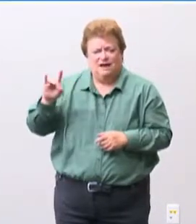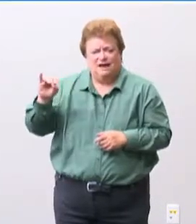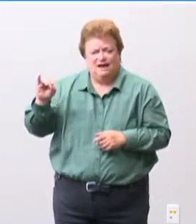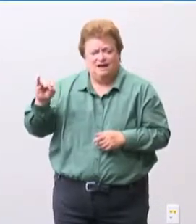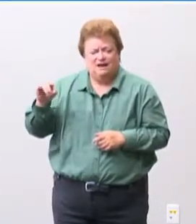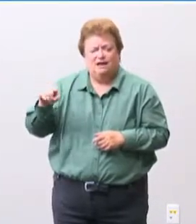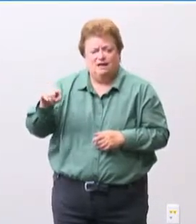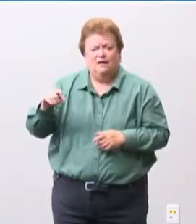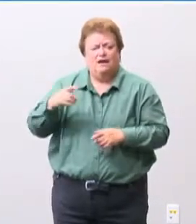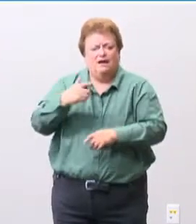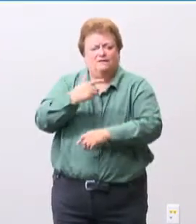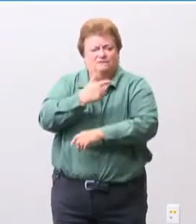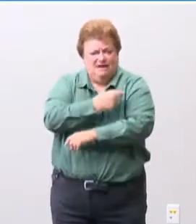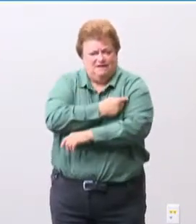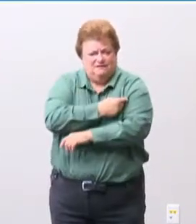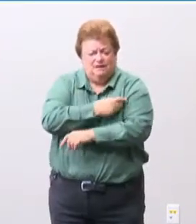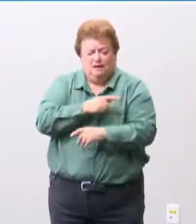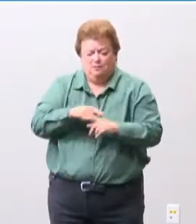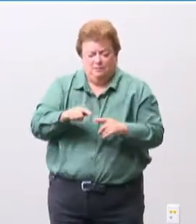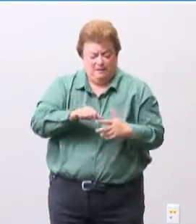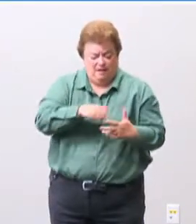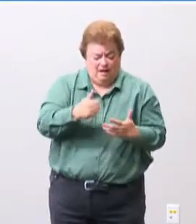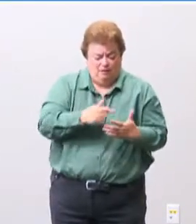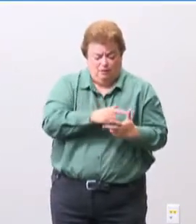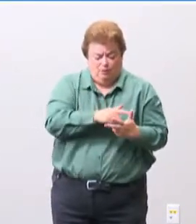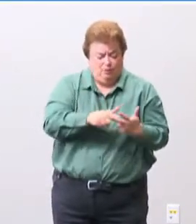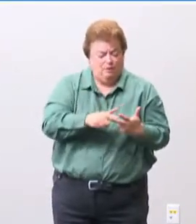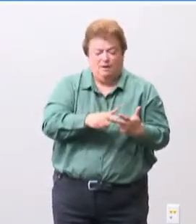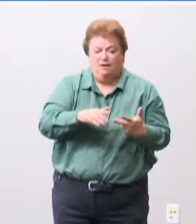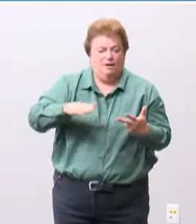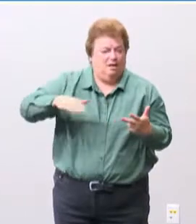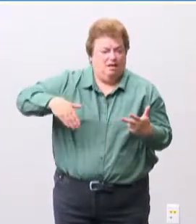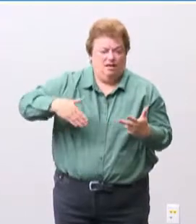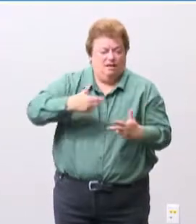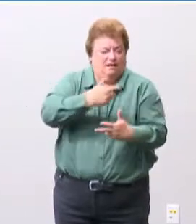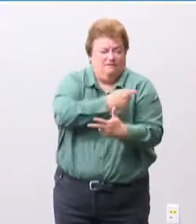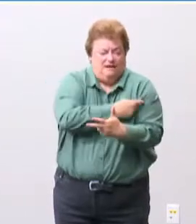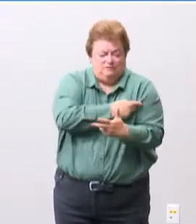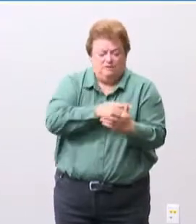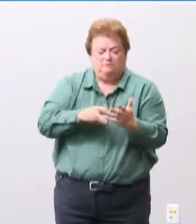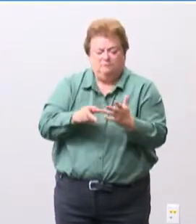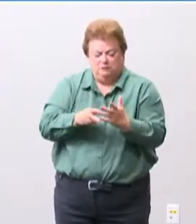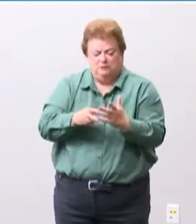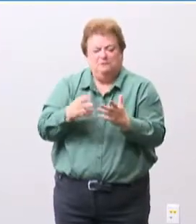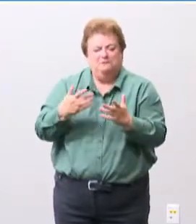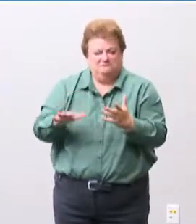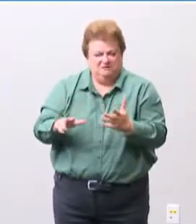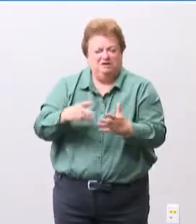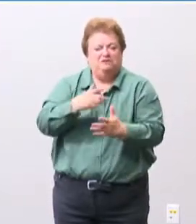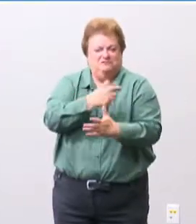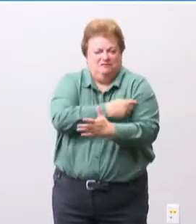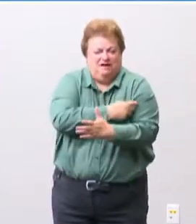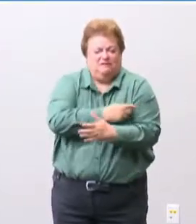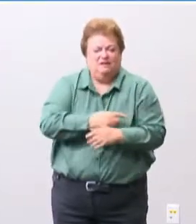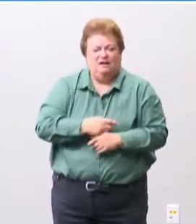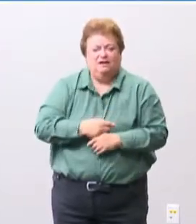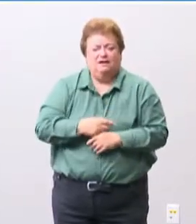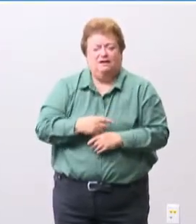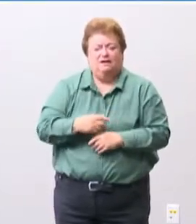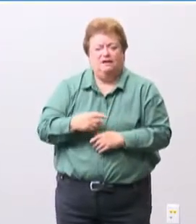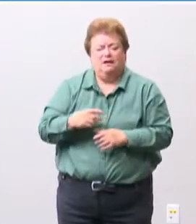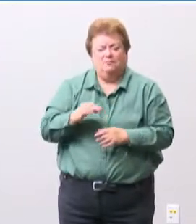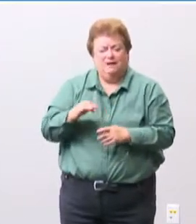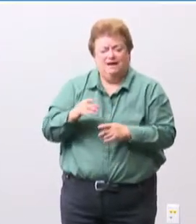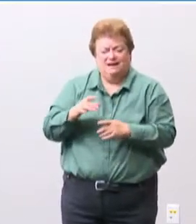were vaccinated, but all the other individuals were not vaccinated. And even though we may get COVID, you're going to stay out of